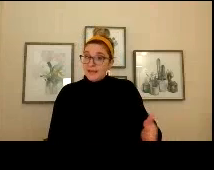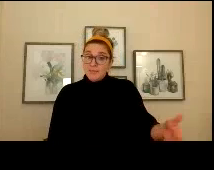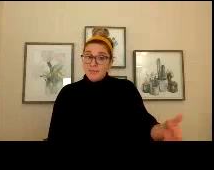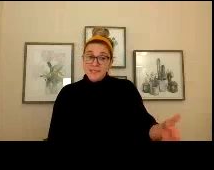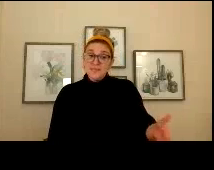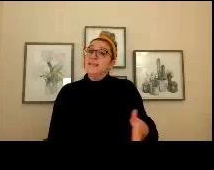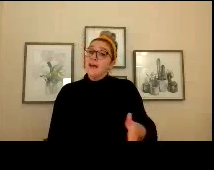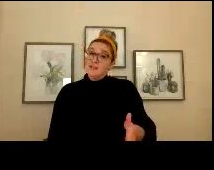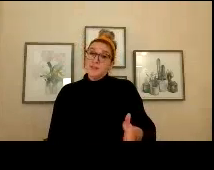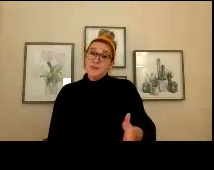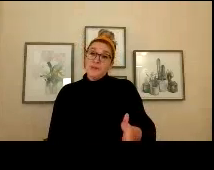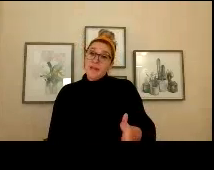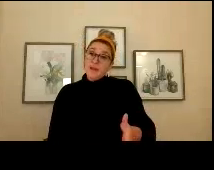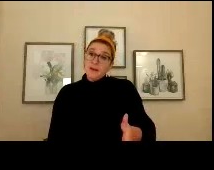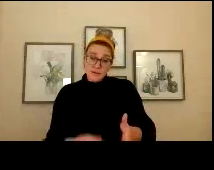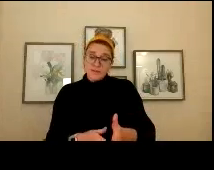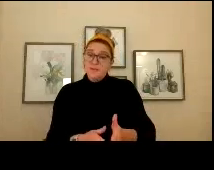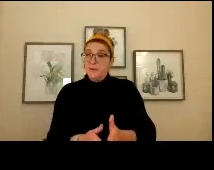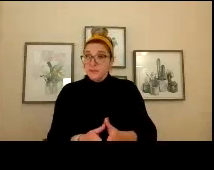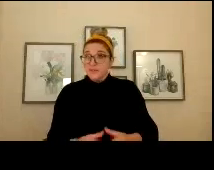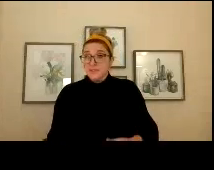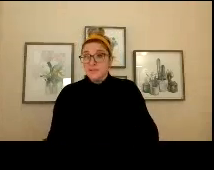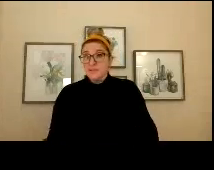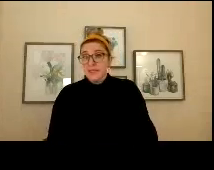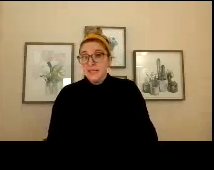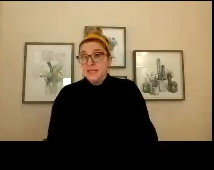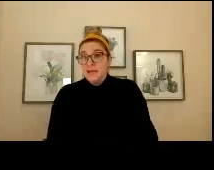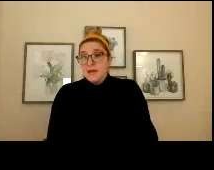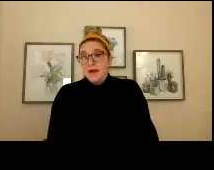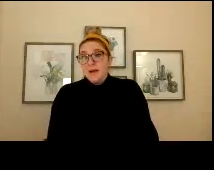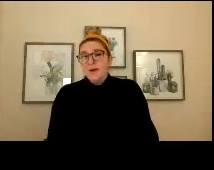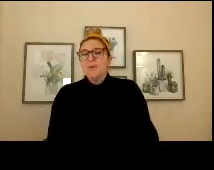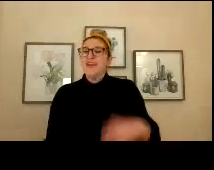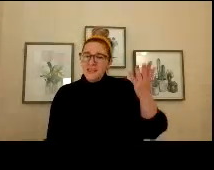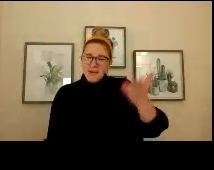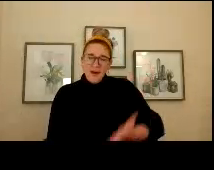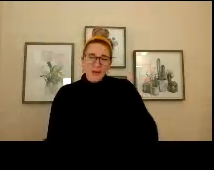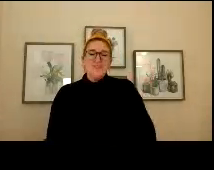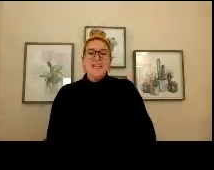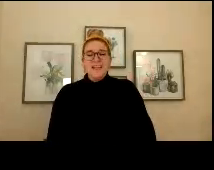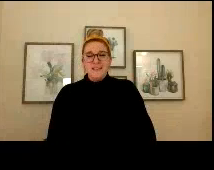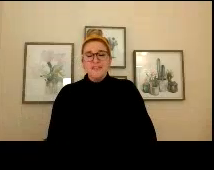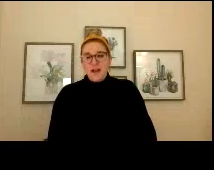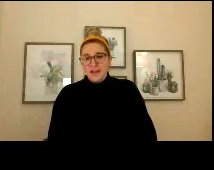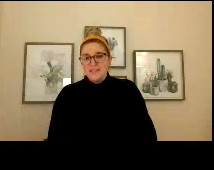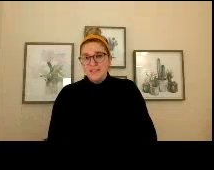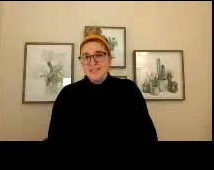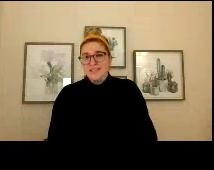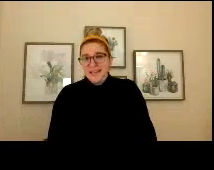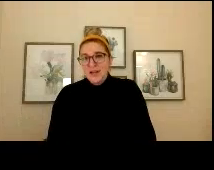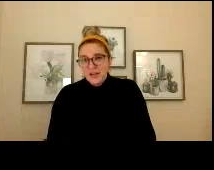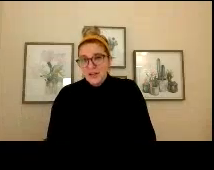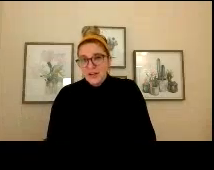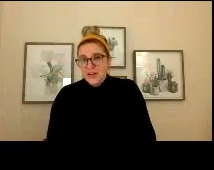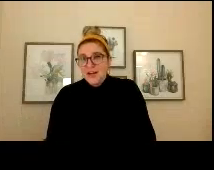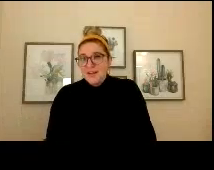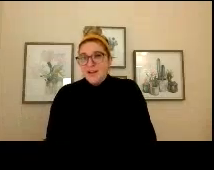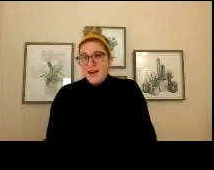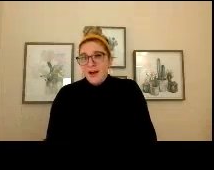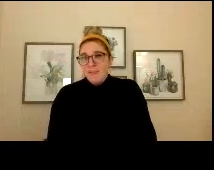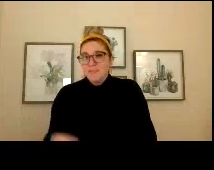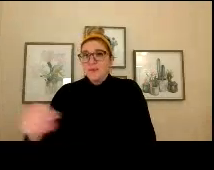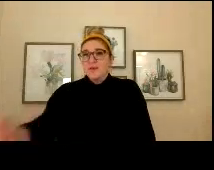ADA, companies cannot discriminate on the disclosure of a disability, but we talked about all those negative consequences that could occur.